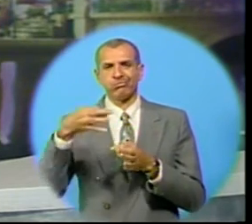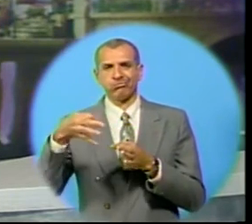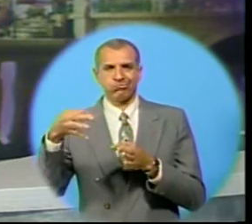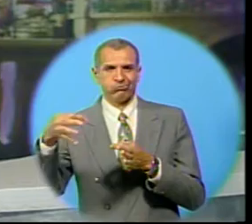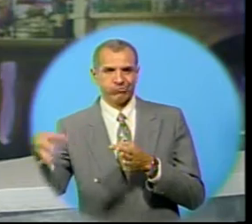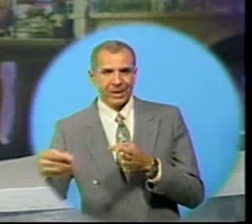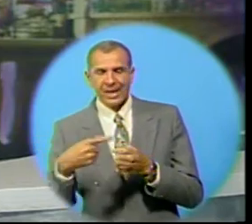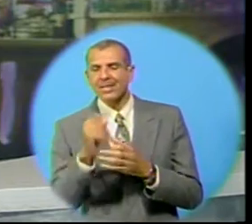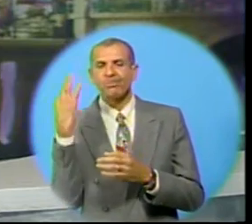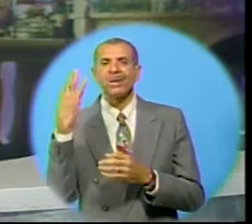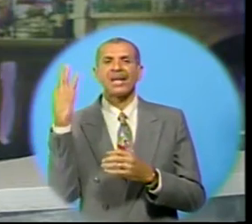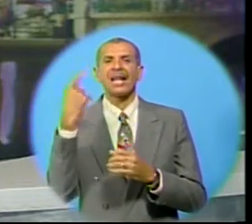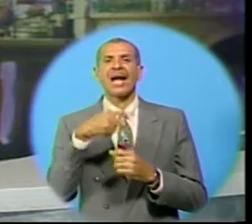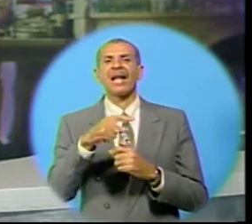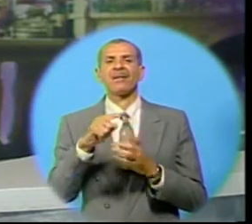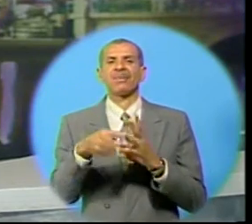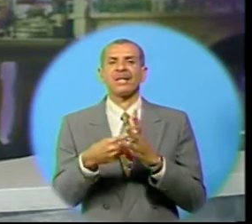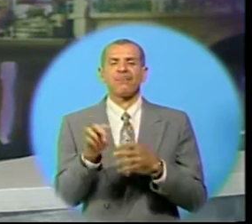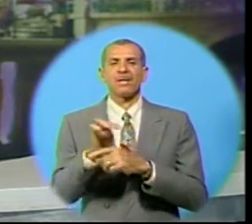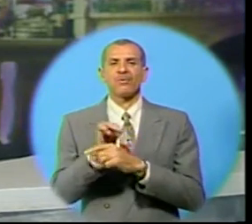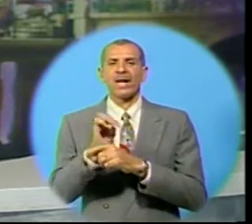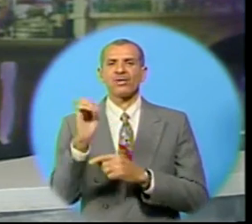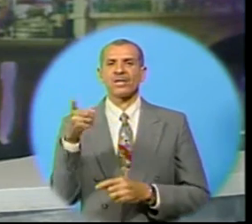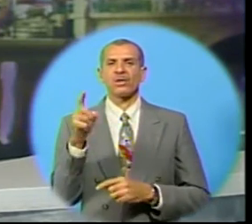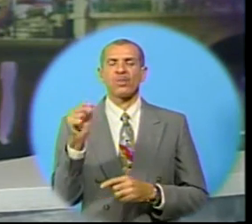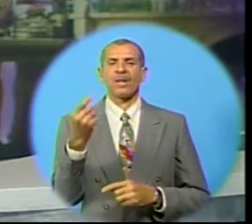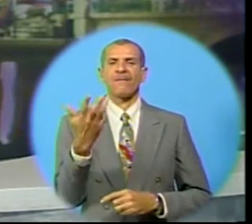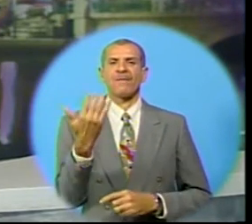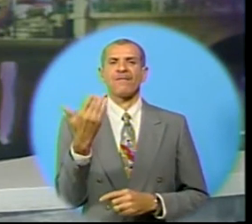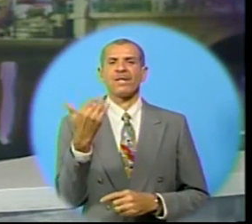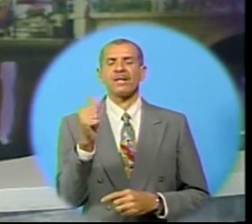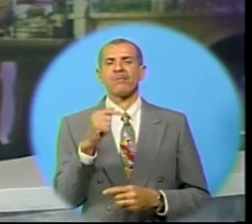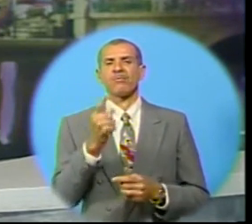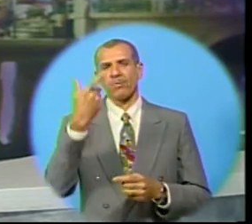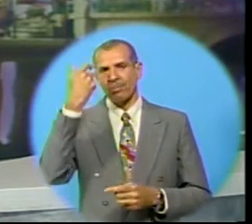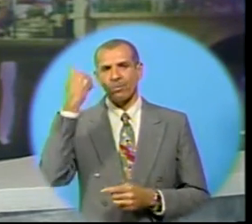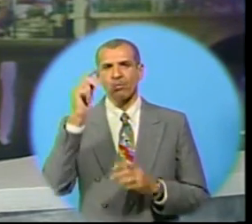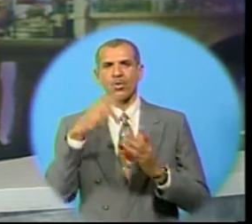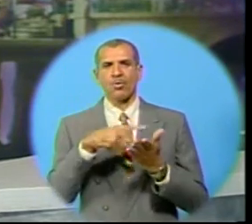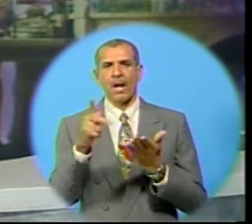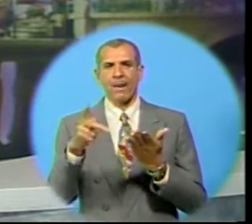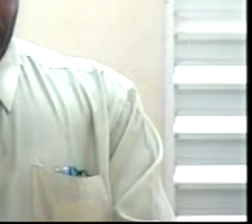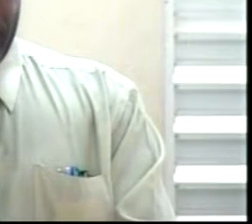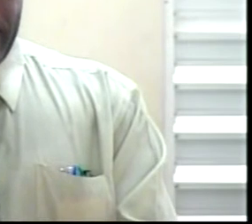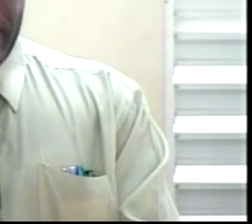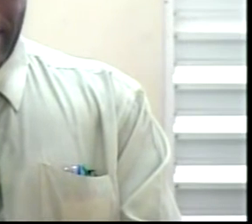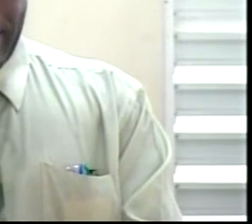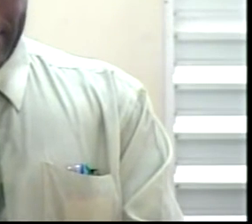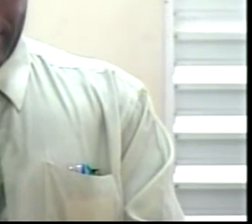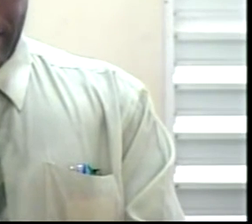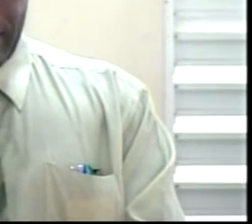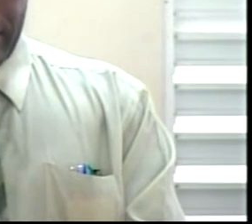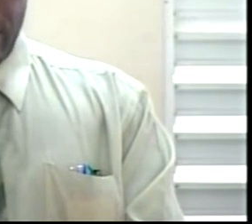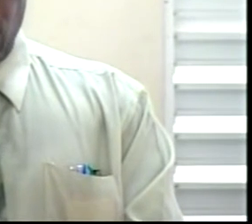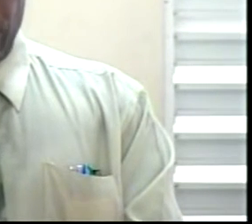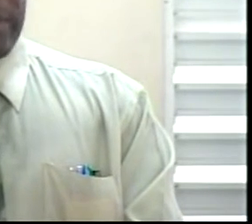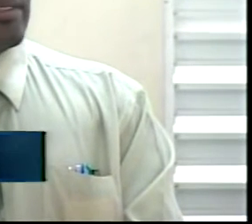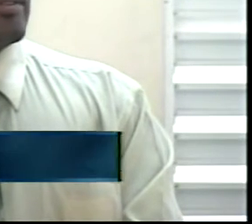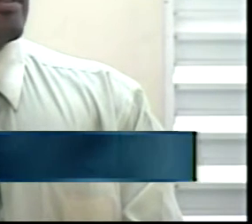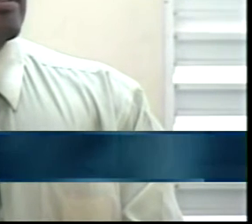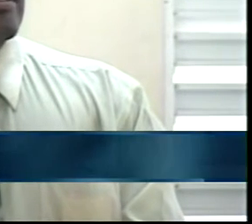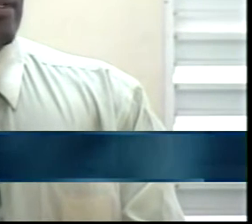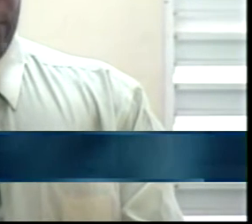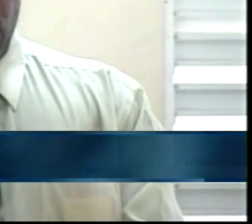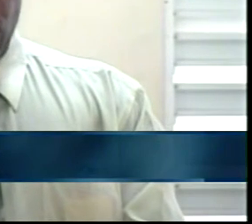was speaking at the launch of the ministry's 2015 summer school program. A highly neglected